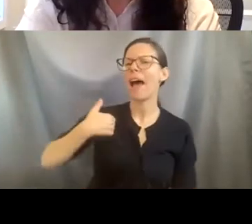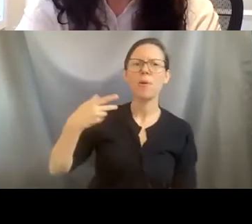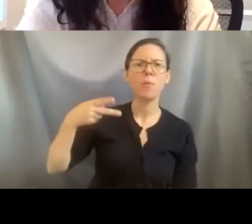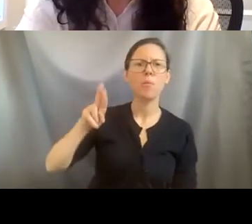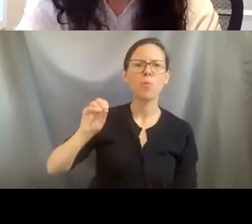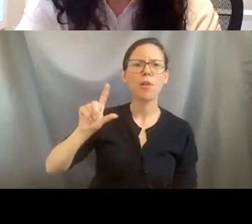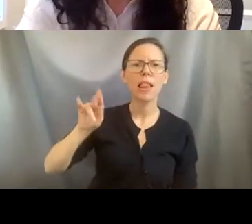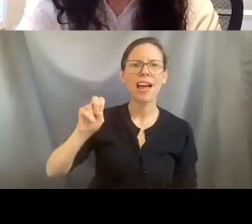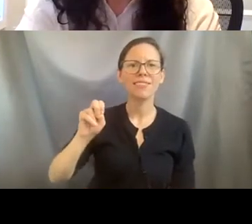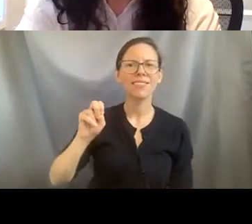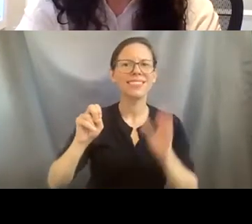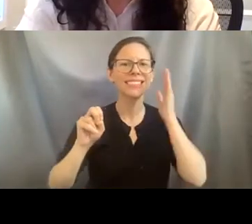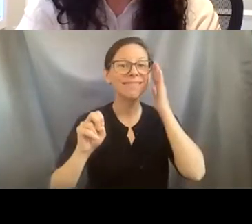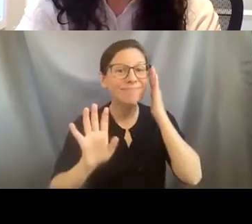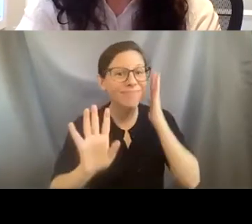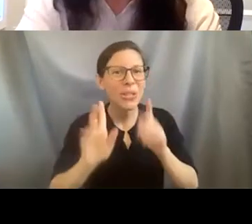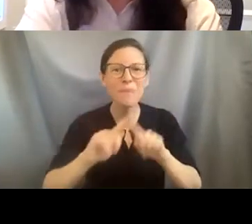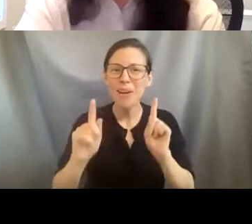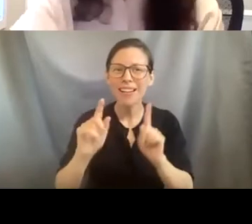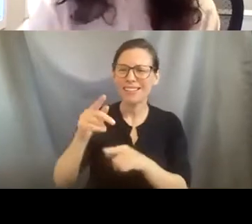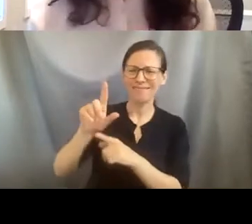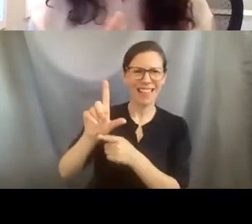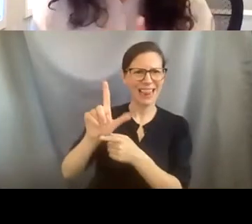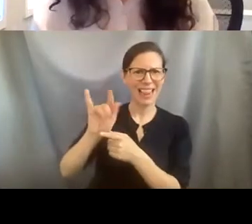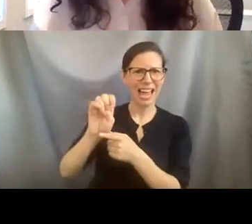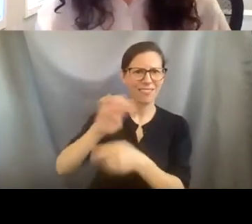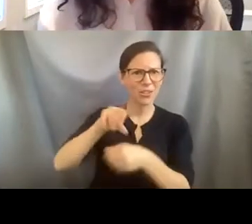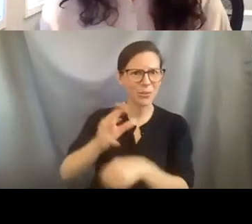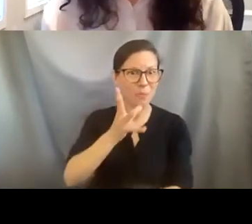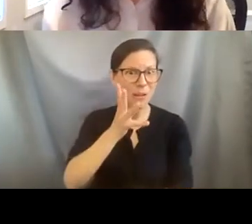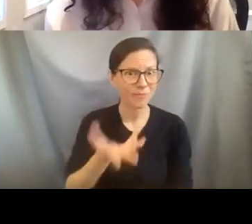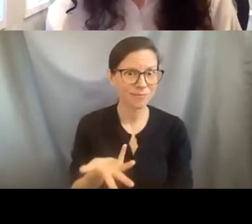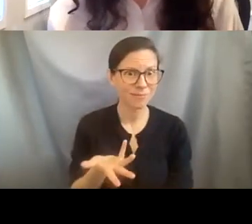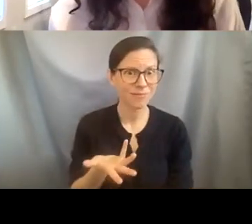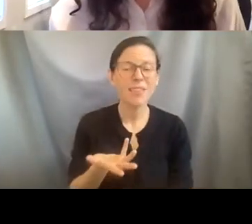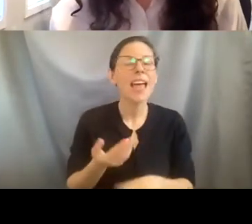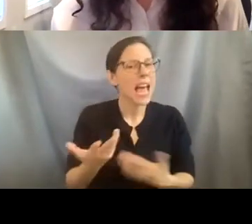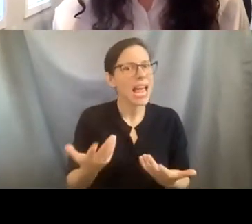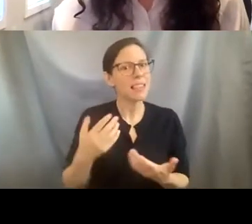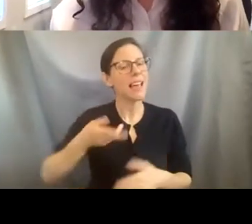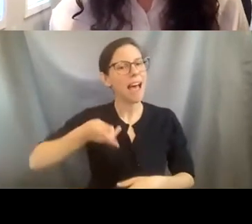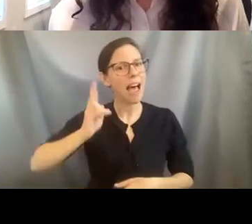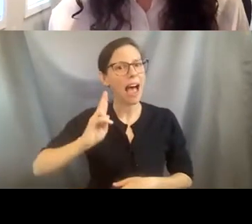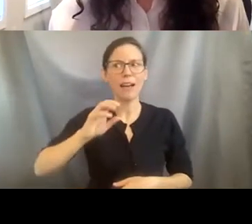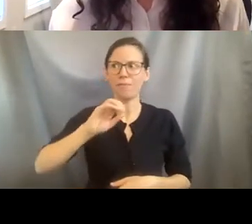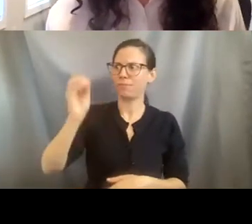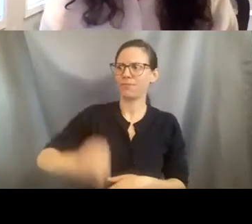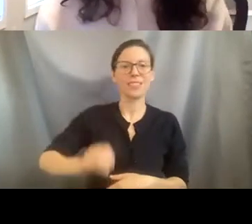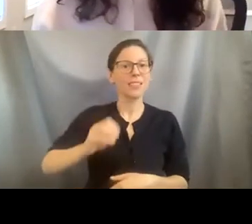you be pro-life if you're not worried about the maternal mortality death rates? For all people of color, we've always been at a